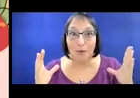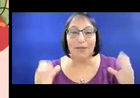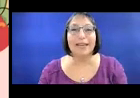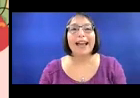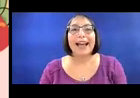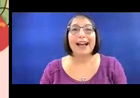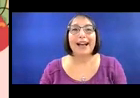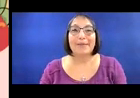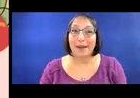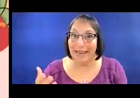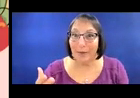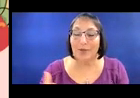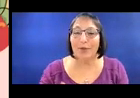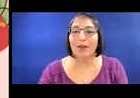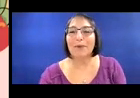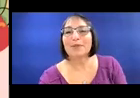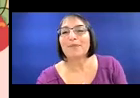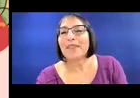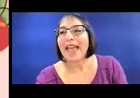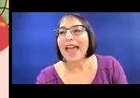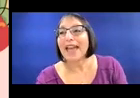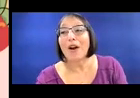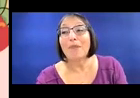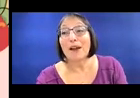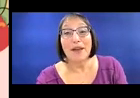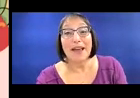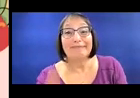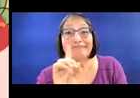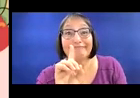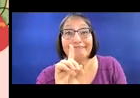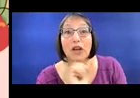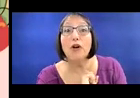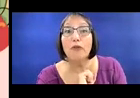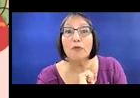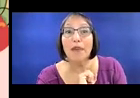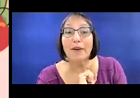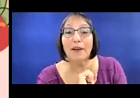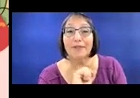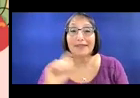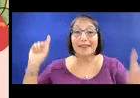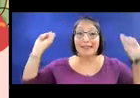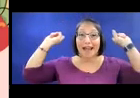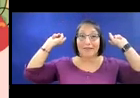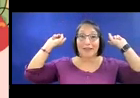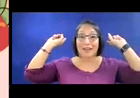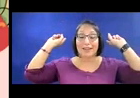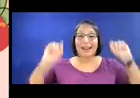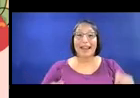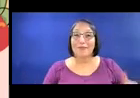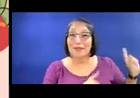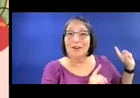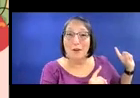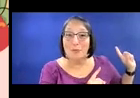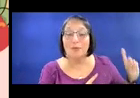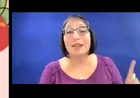close. And I'm seeing them so close. And, by the way, no virtual backgrounds. This, I have a sheet. And I